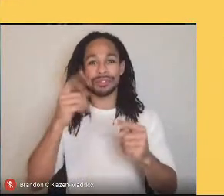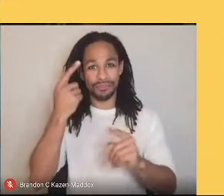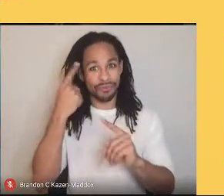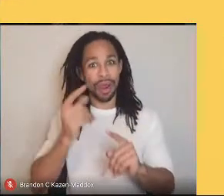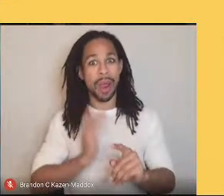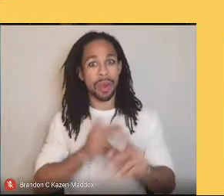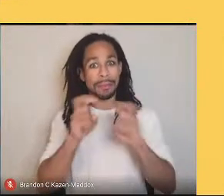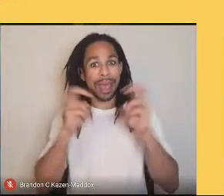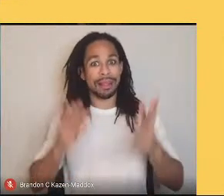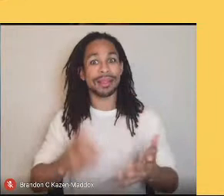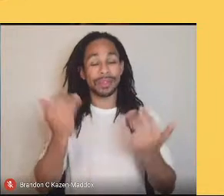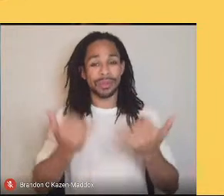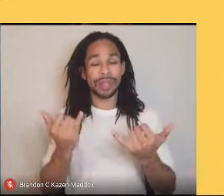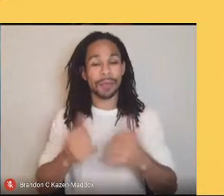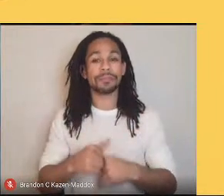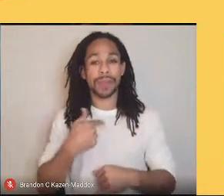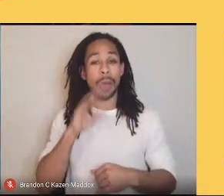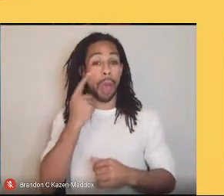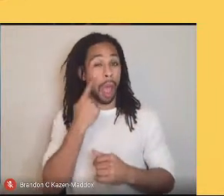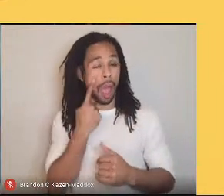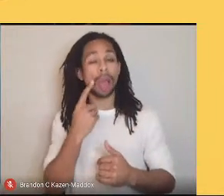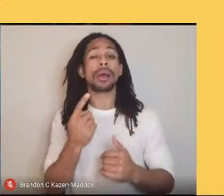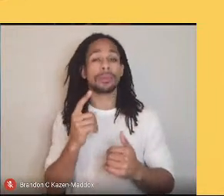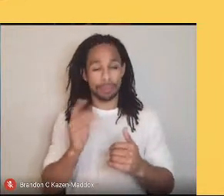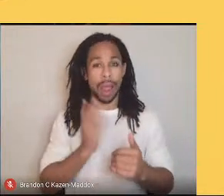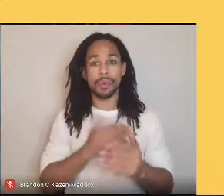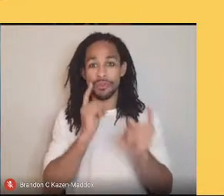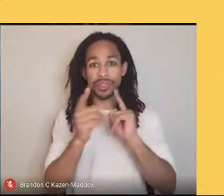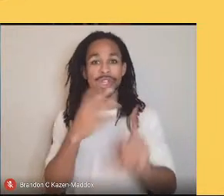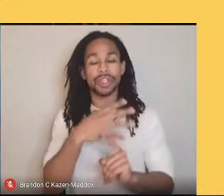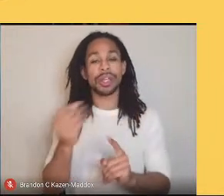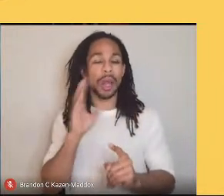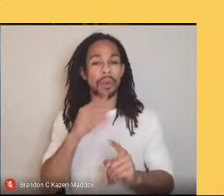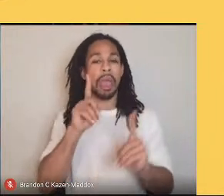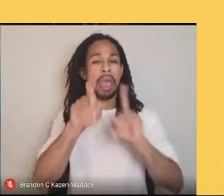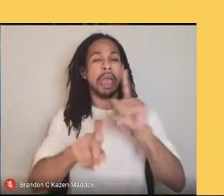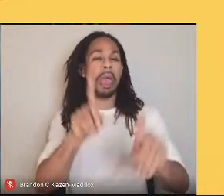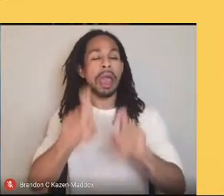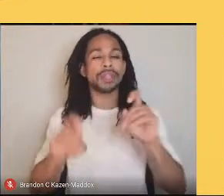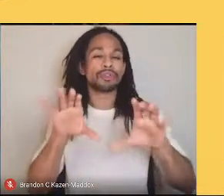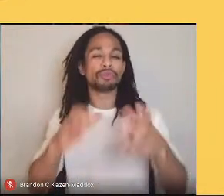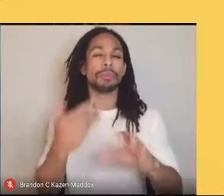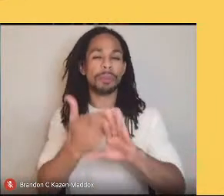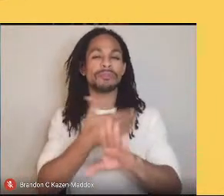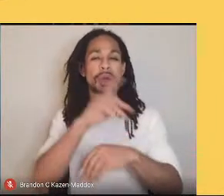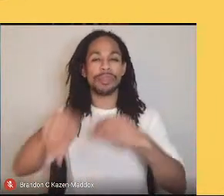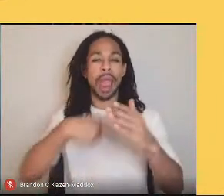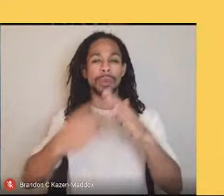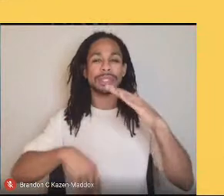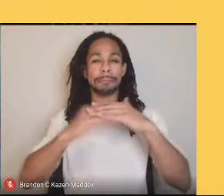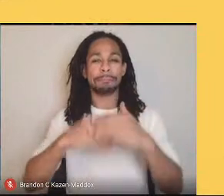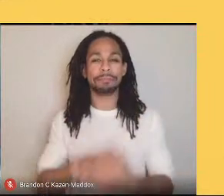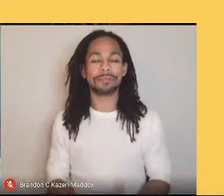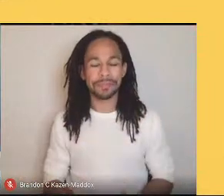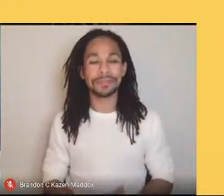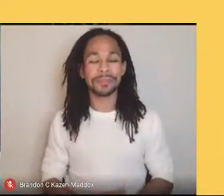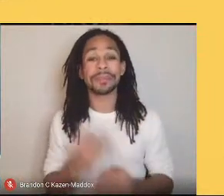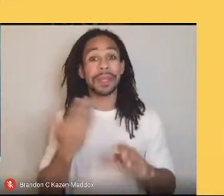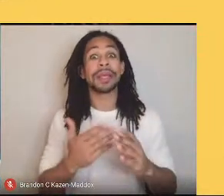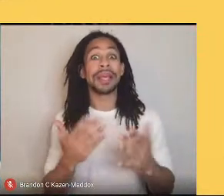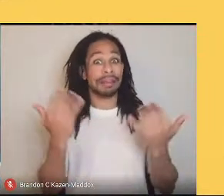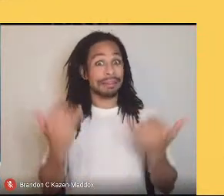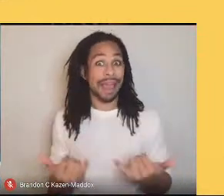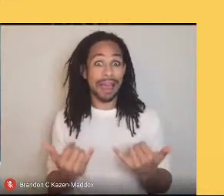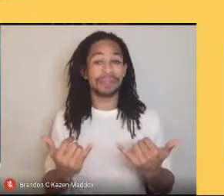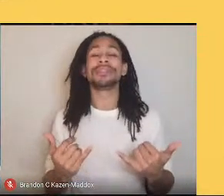an eye on the conversation. We'll pose a few of these questions to the group before the end of the hour. Without further ado, I'd like